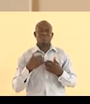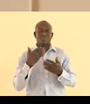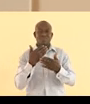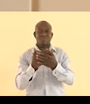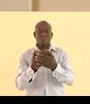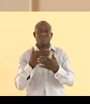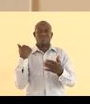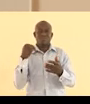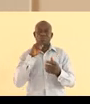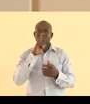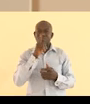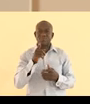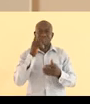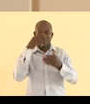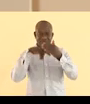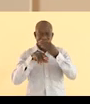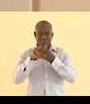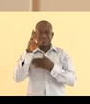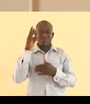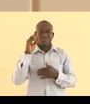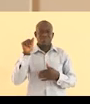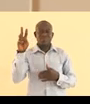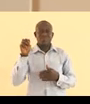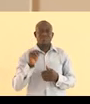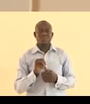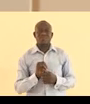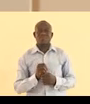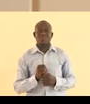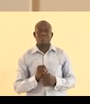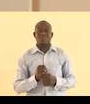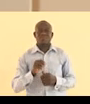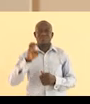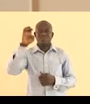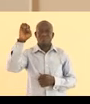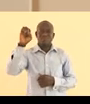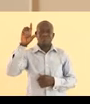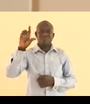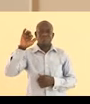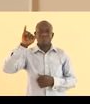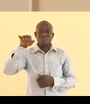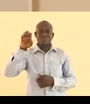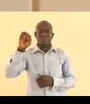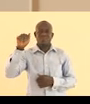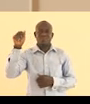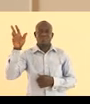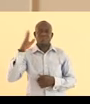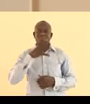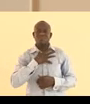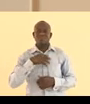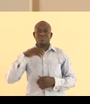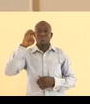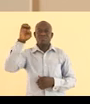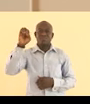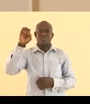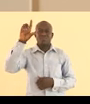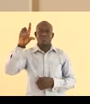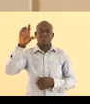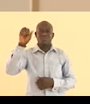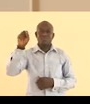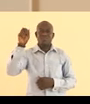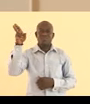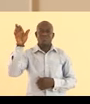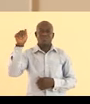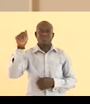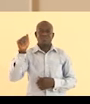course, before the true prophet himself, we had mentioned to us Elijah and Elisha. Oh,